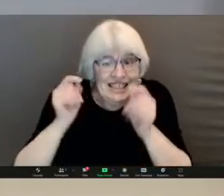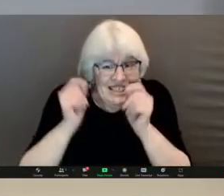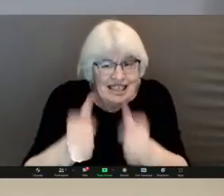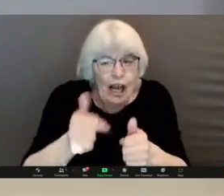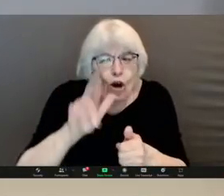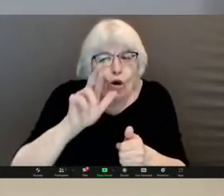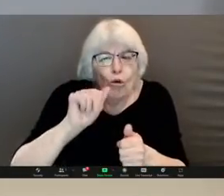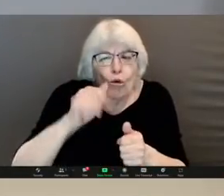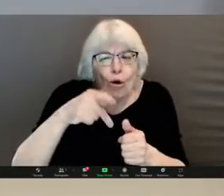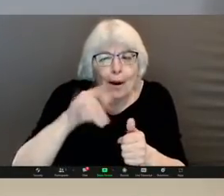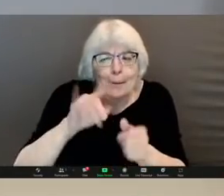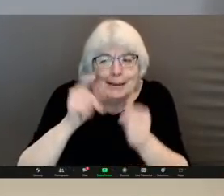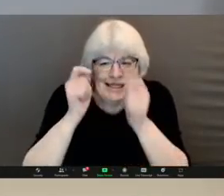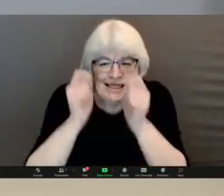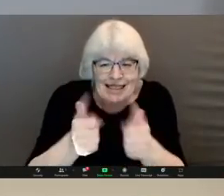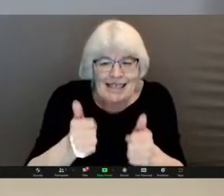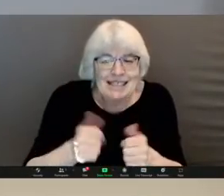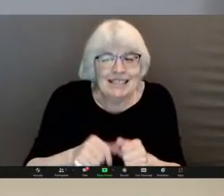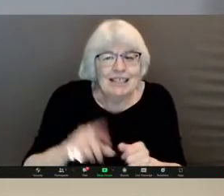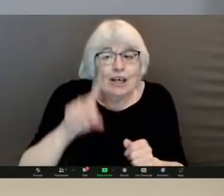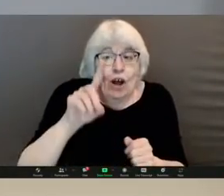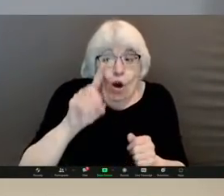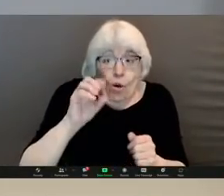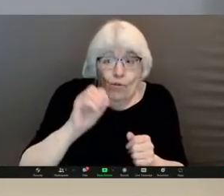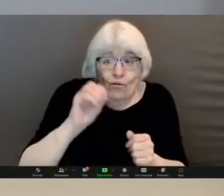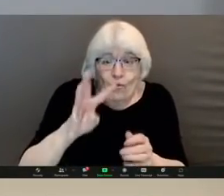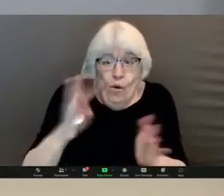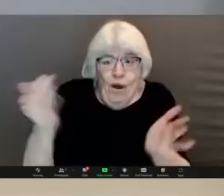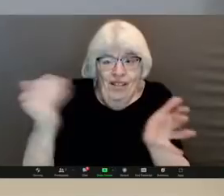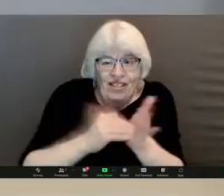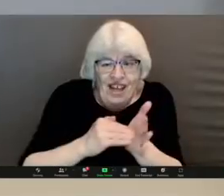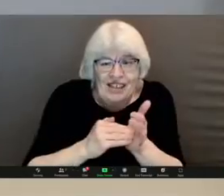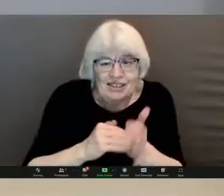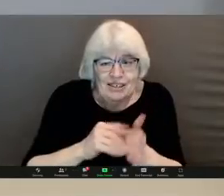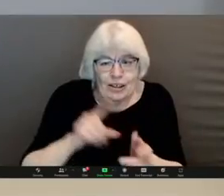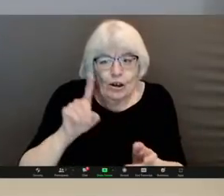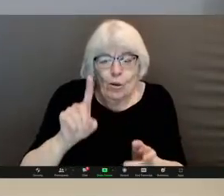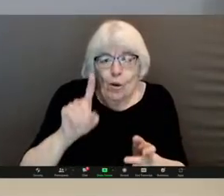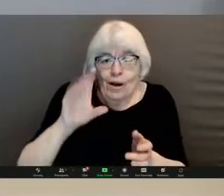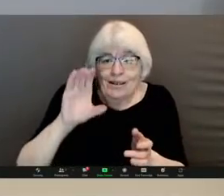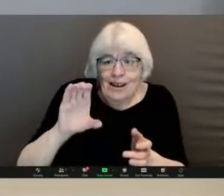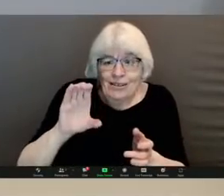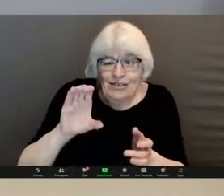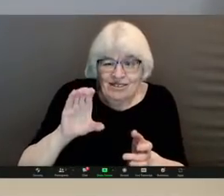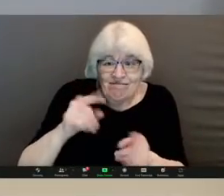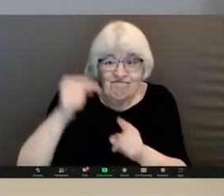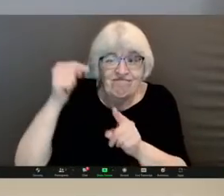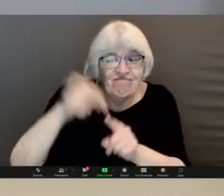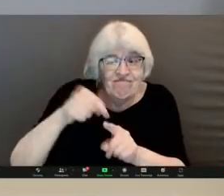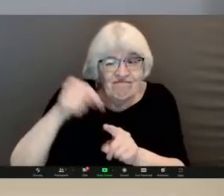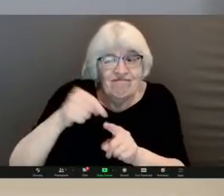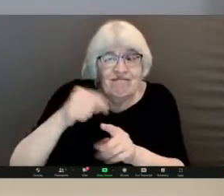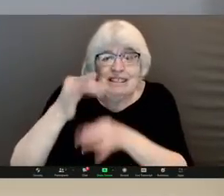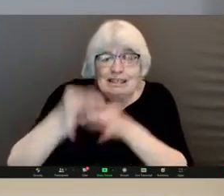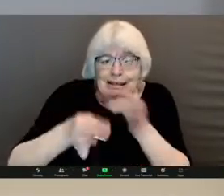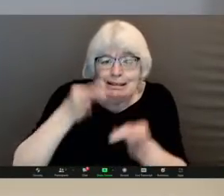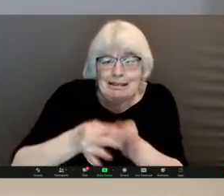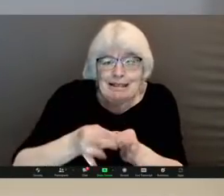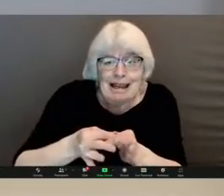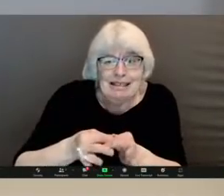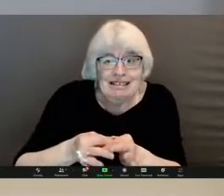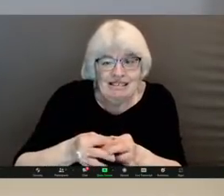104,100 point-of-care tests at our point of entry this summer. So which is a huge amount.